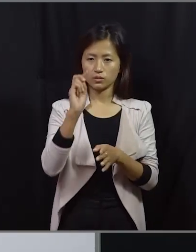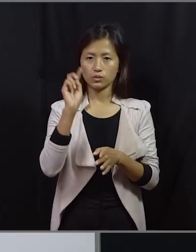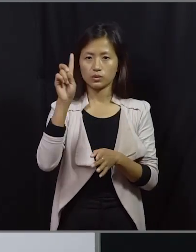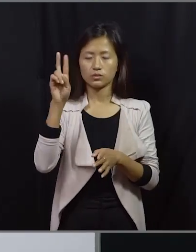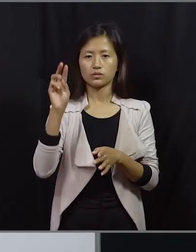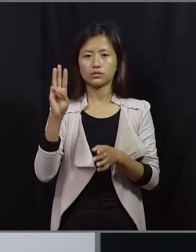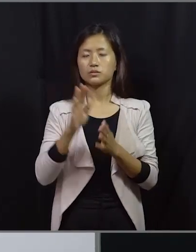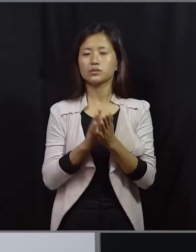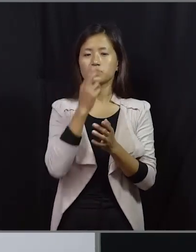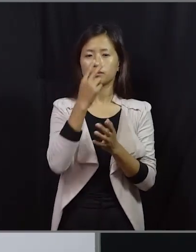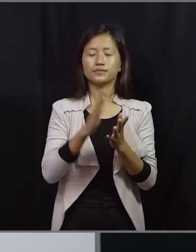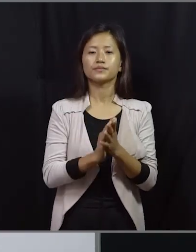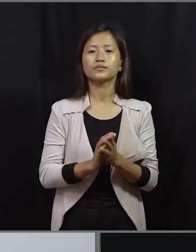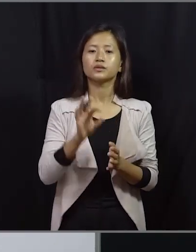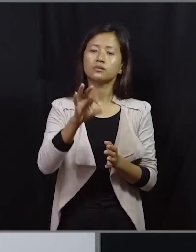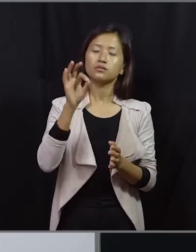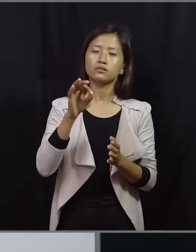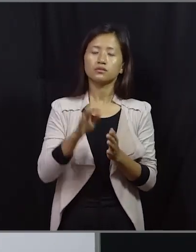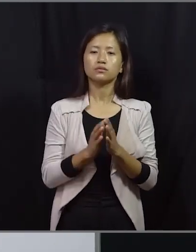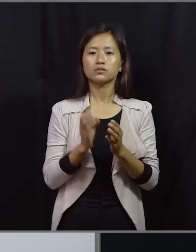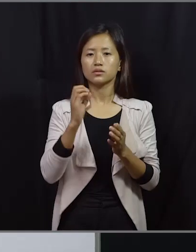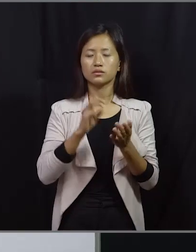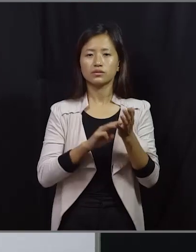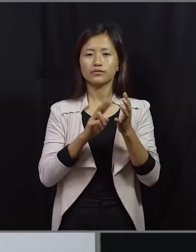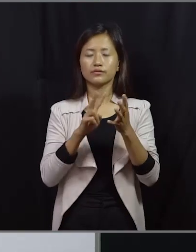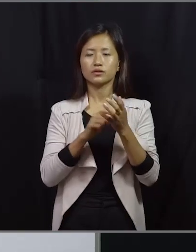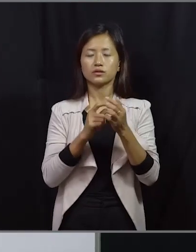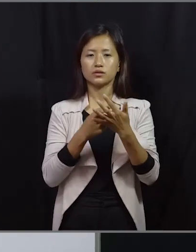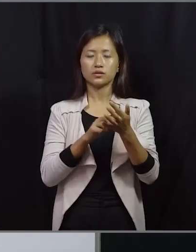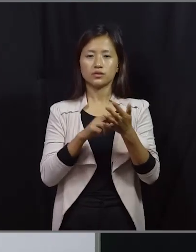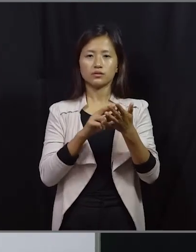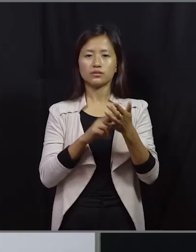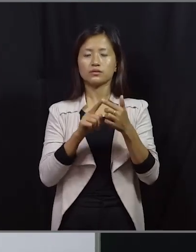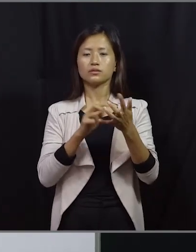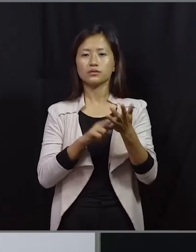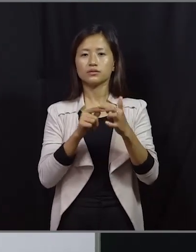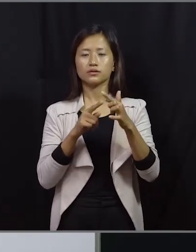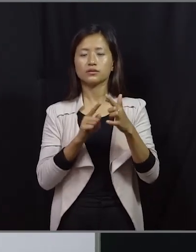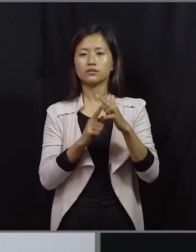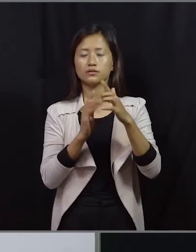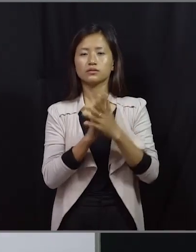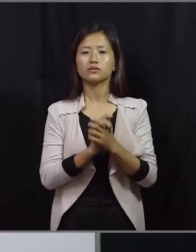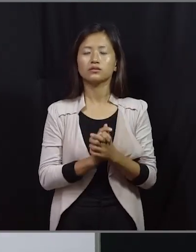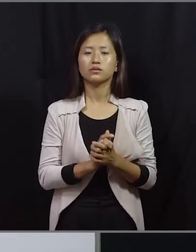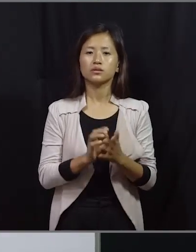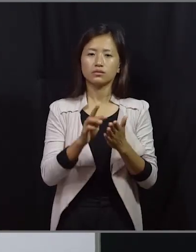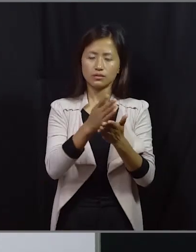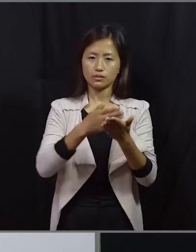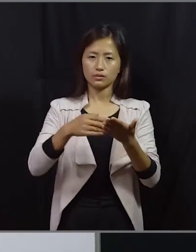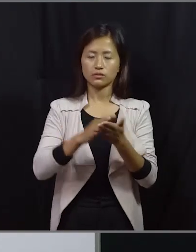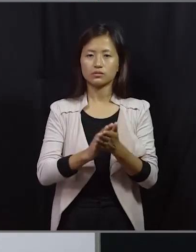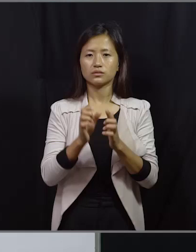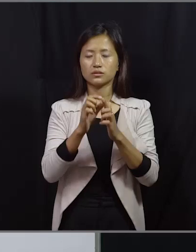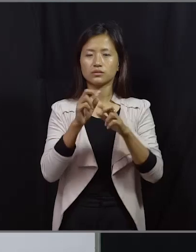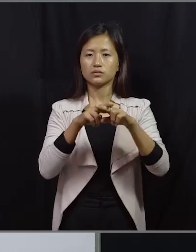unique. According to our convenience, we choose the universal set. Okay, and it should be in the particular context we